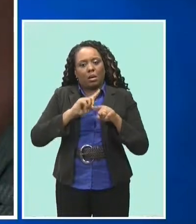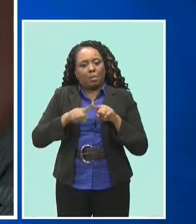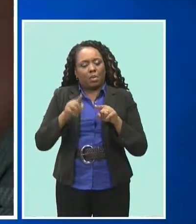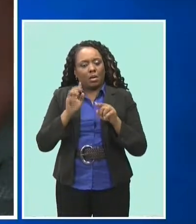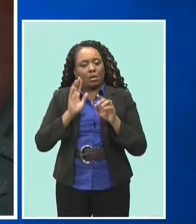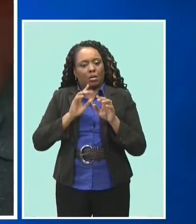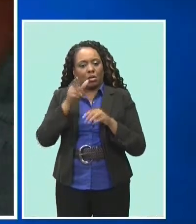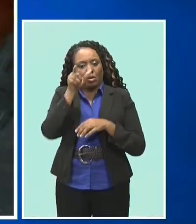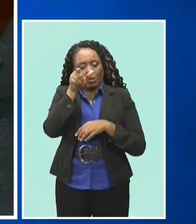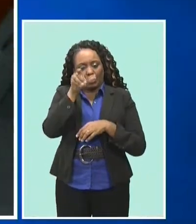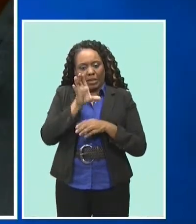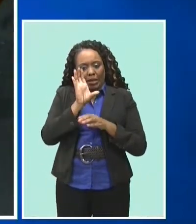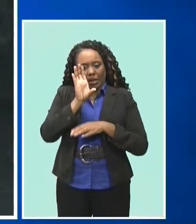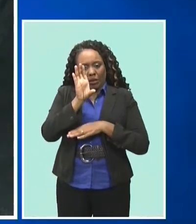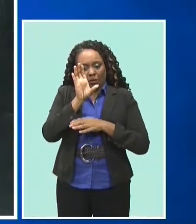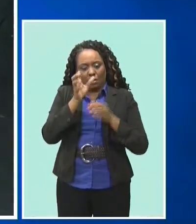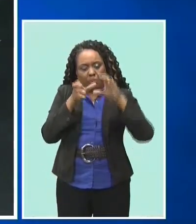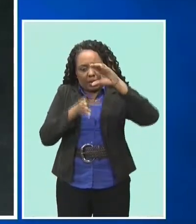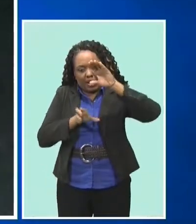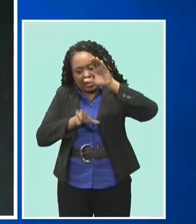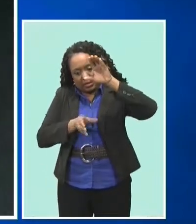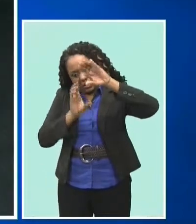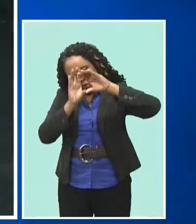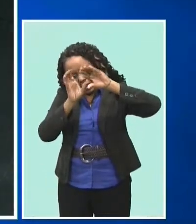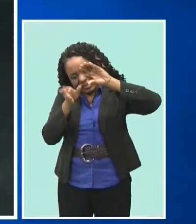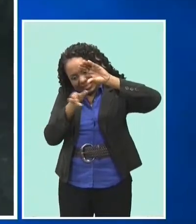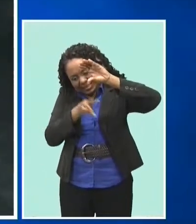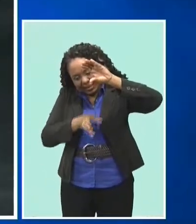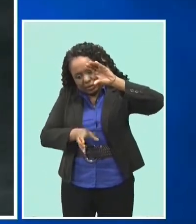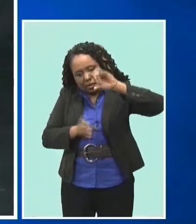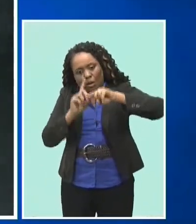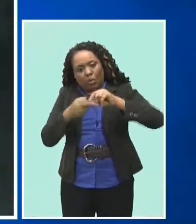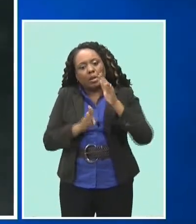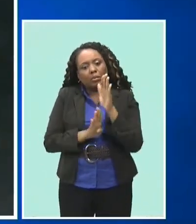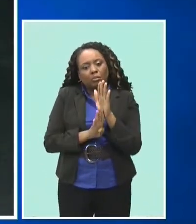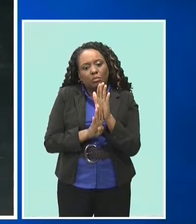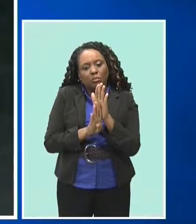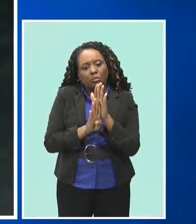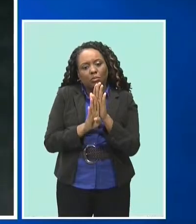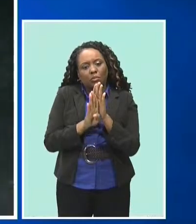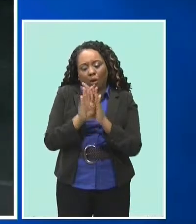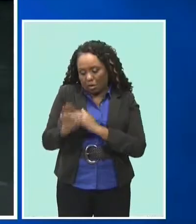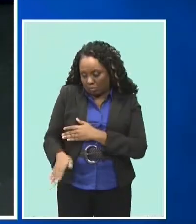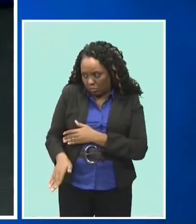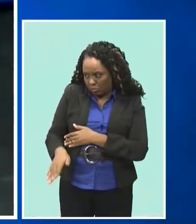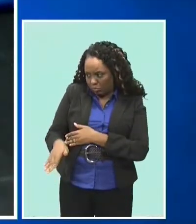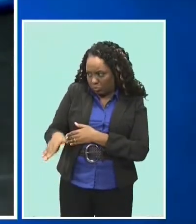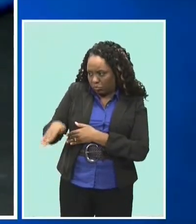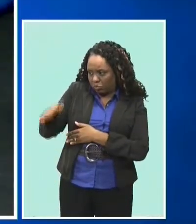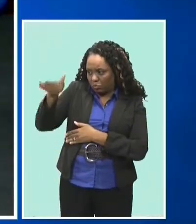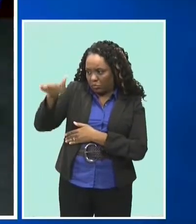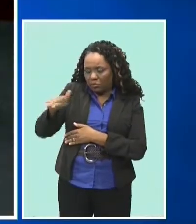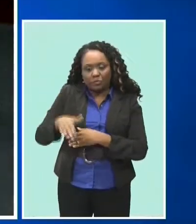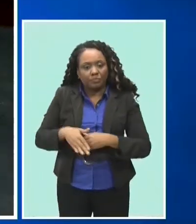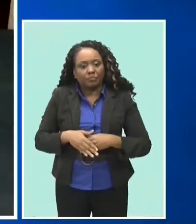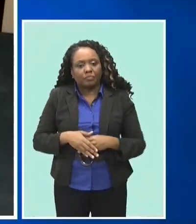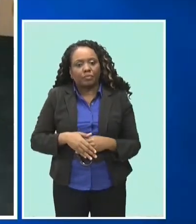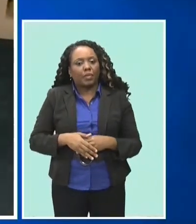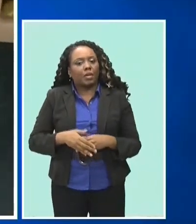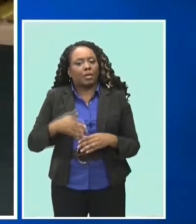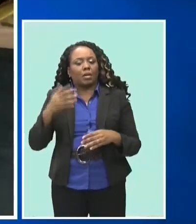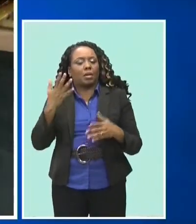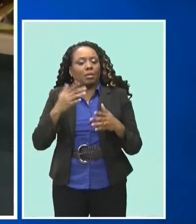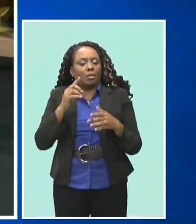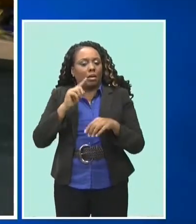growth and during growth spurts. While certain conditions can't be avoided, early diagnosis